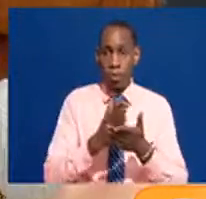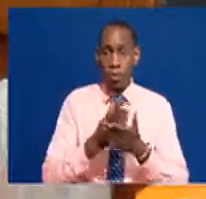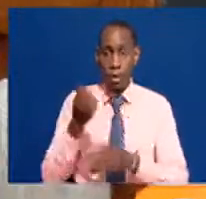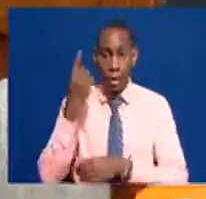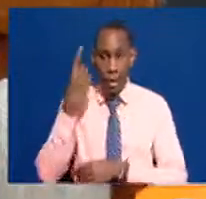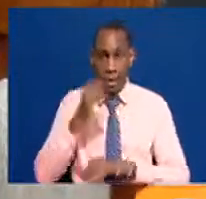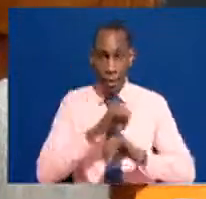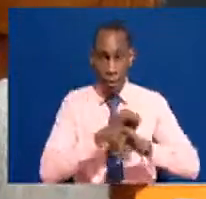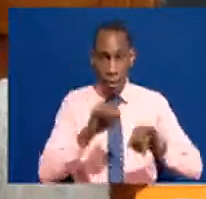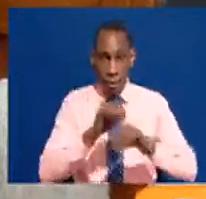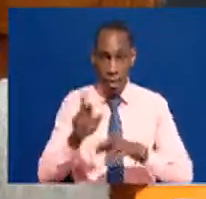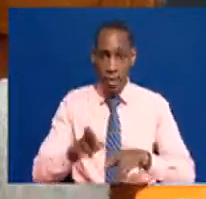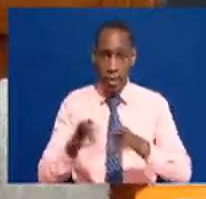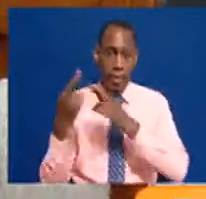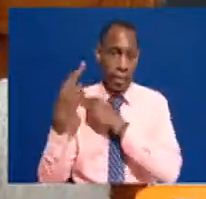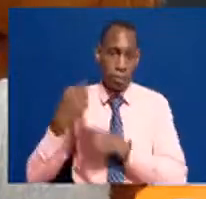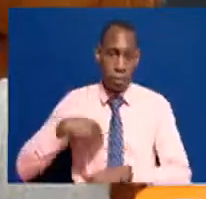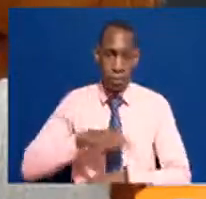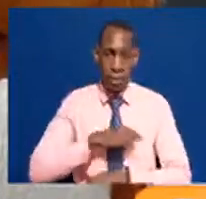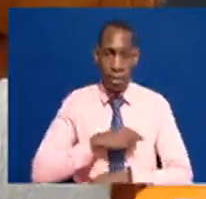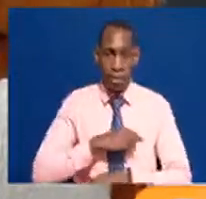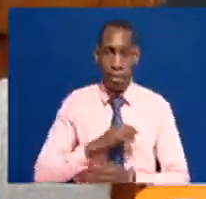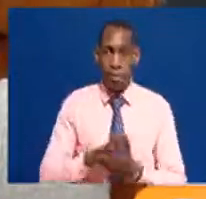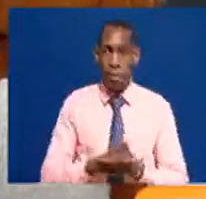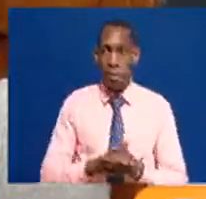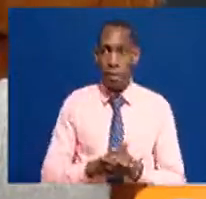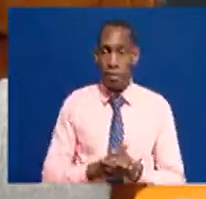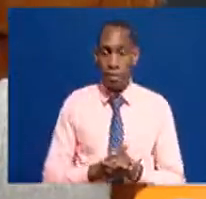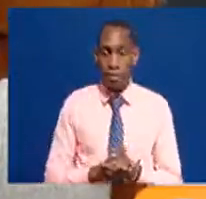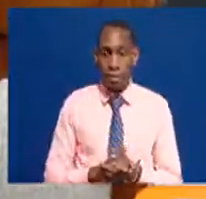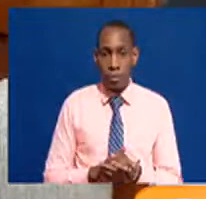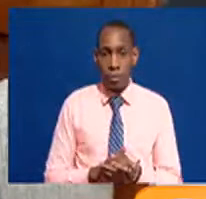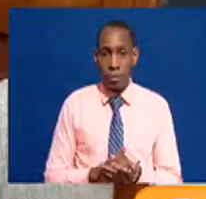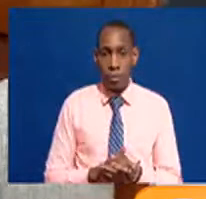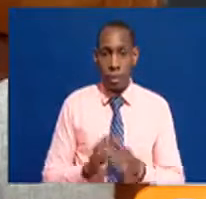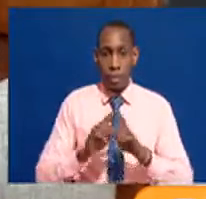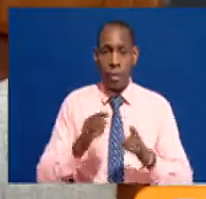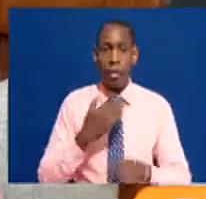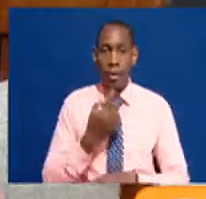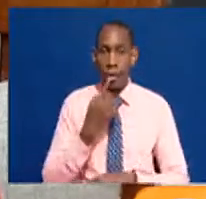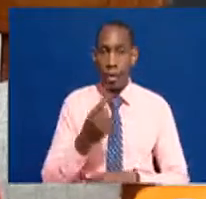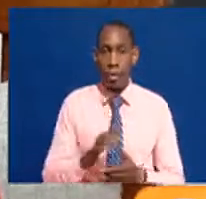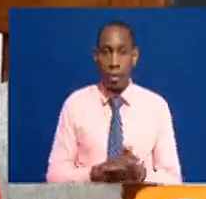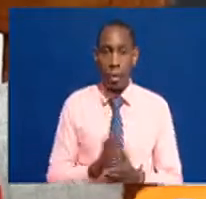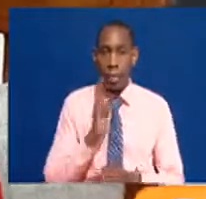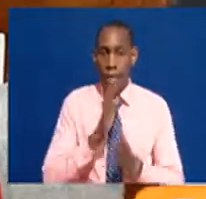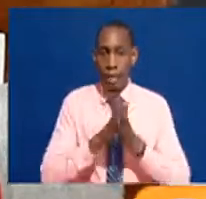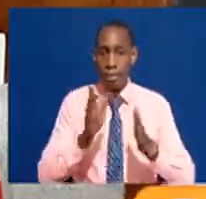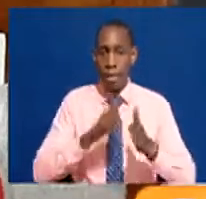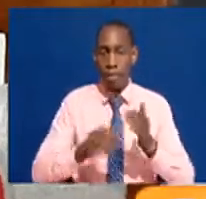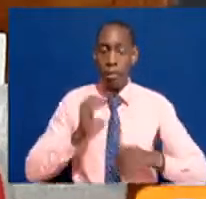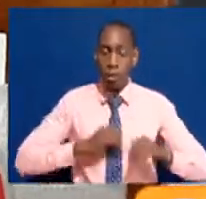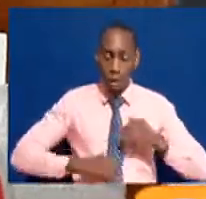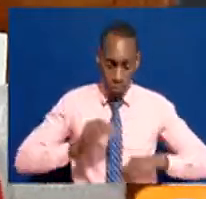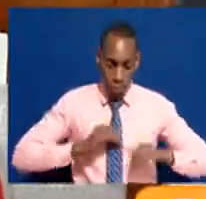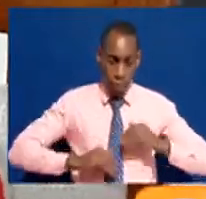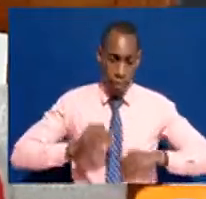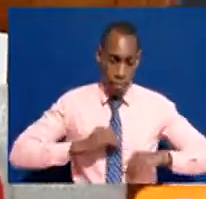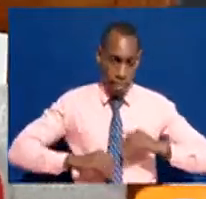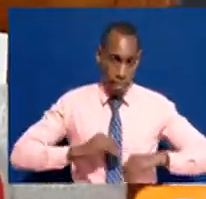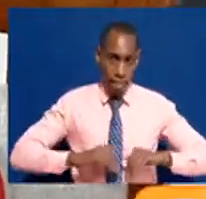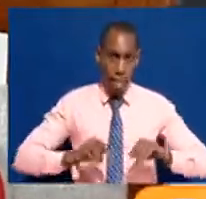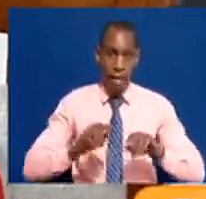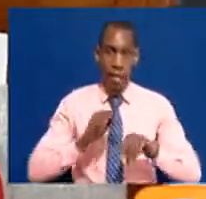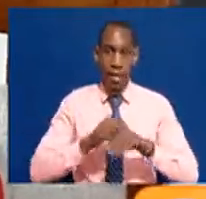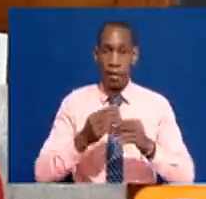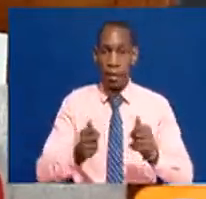understand cleaning the river is our responsibility. Recycling, big opportunities. But let me tell you where the biggest danger is. Corruption, corruption, corruption. And